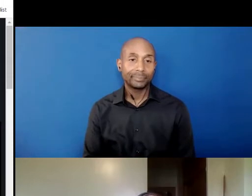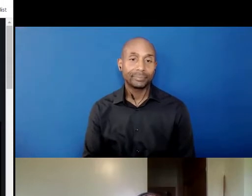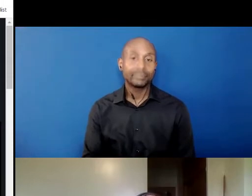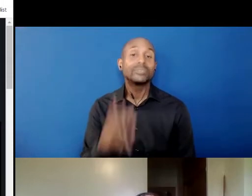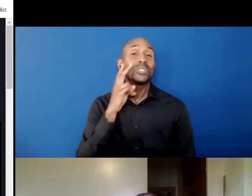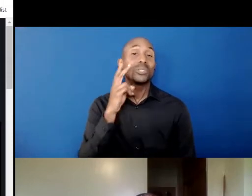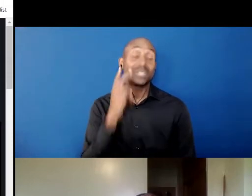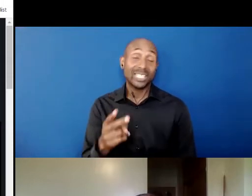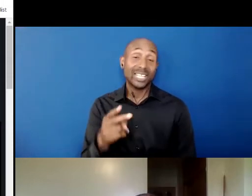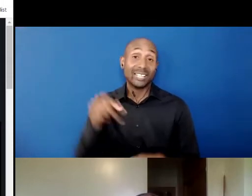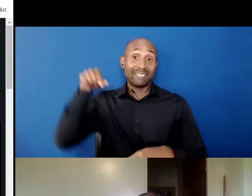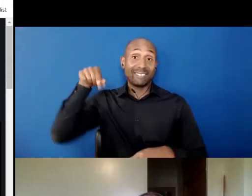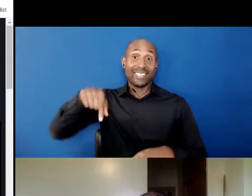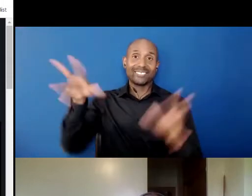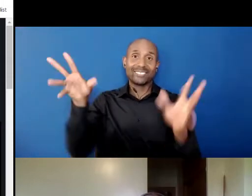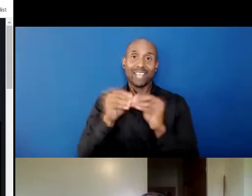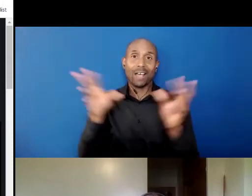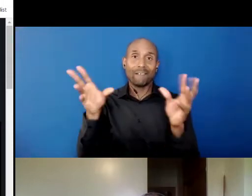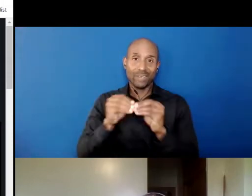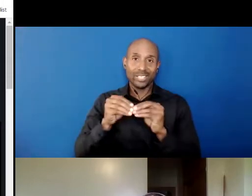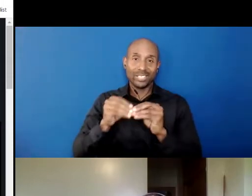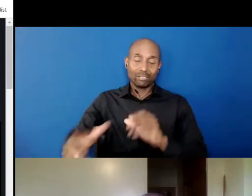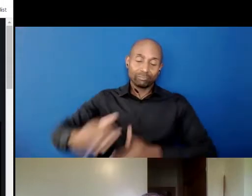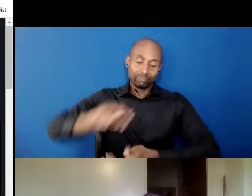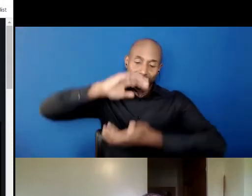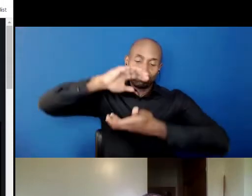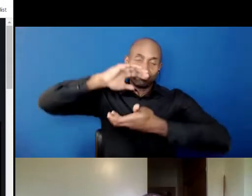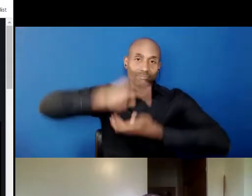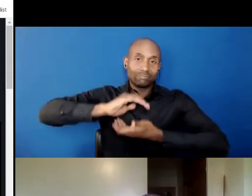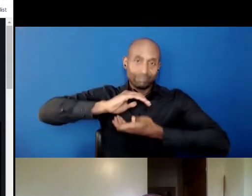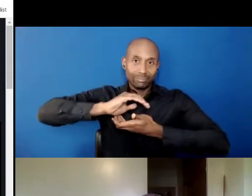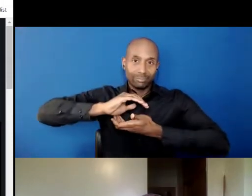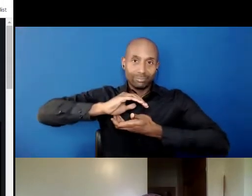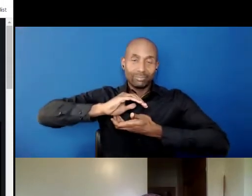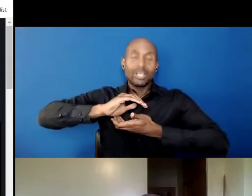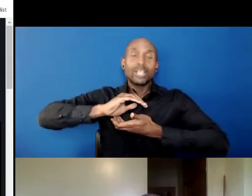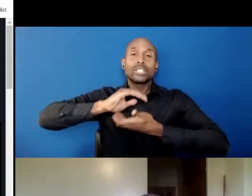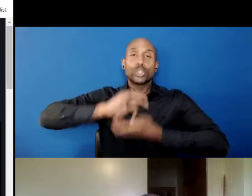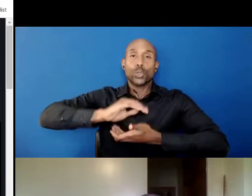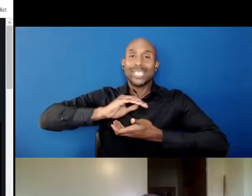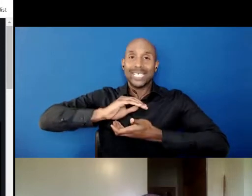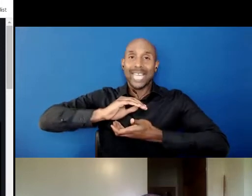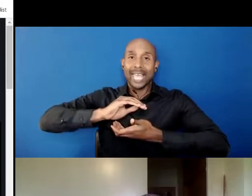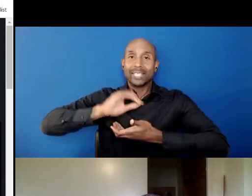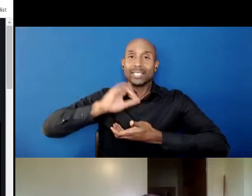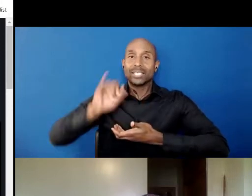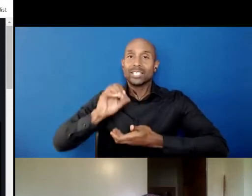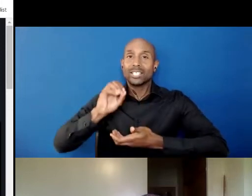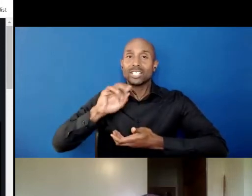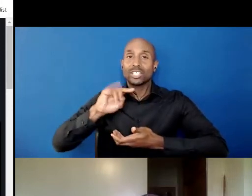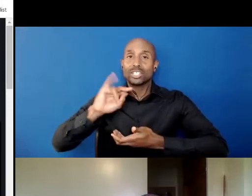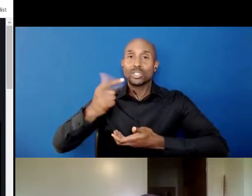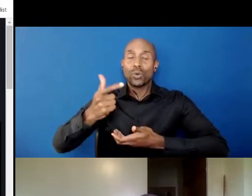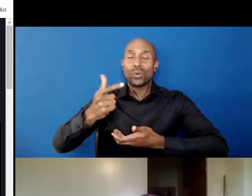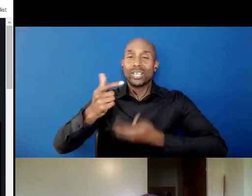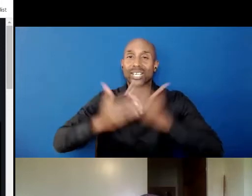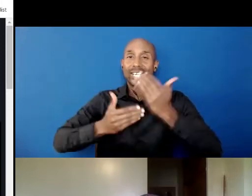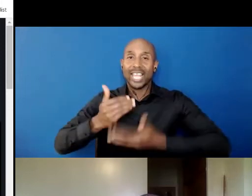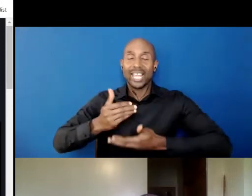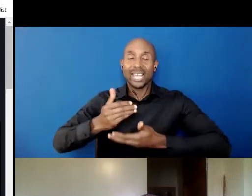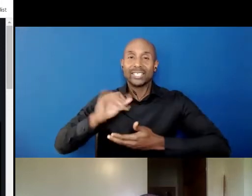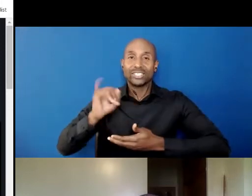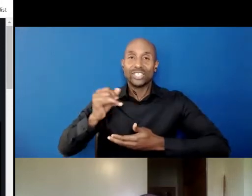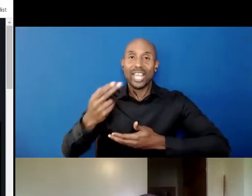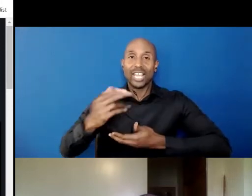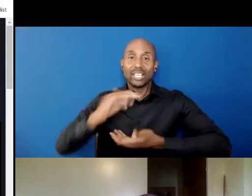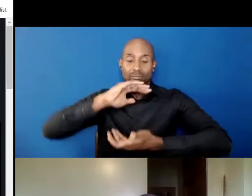Hands Symposium. So I'm going to just take you around the website and some of the resources that the